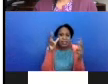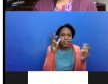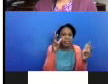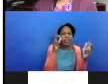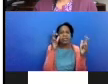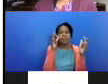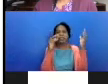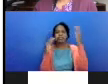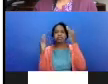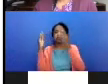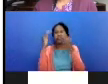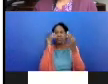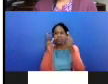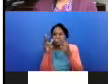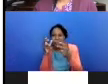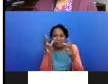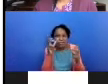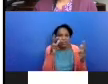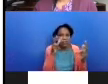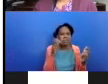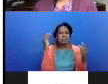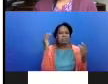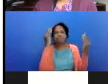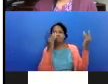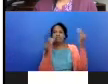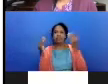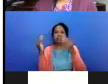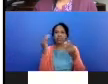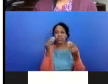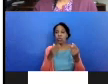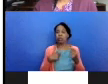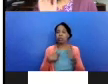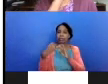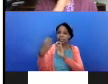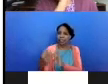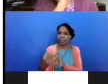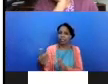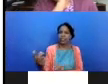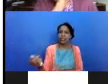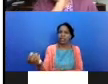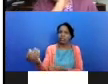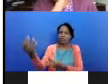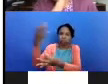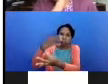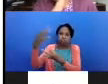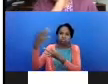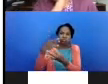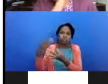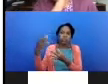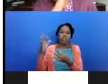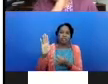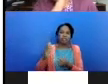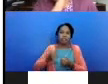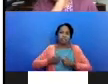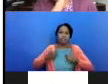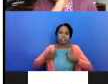it was just listening more to the people that we were actually talking to and allowing the complexity of their lives to come in. And that was allowed to